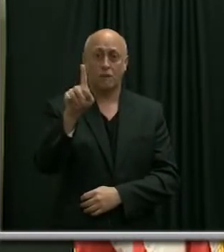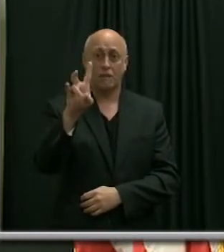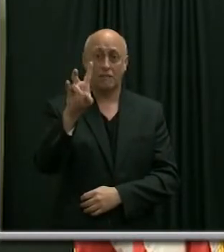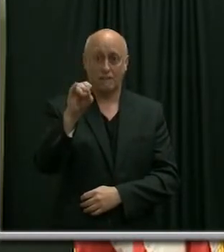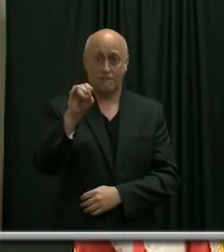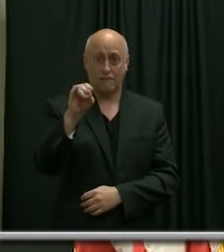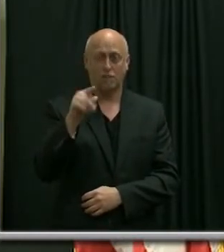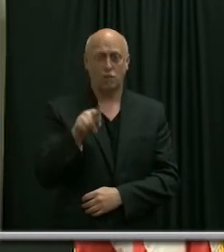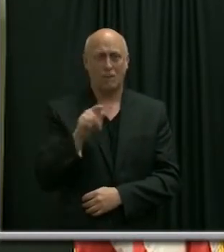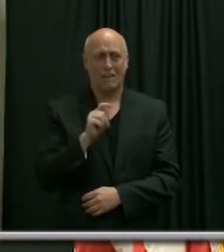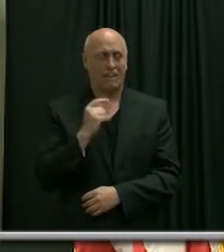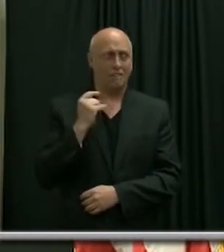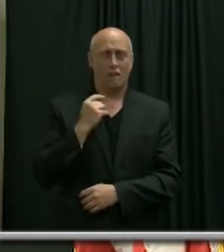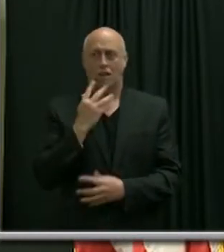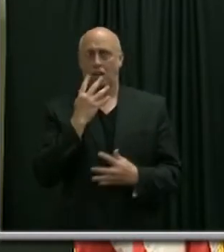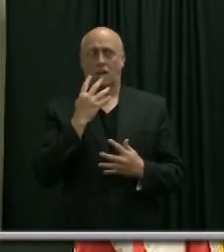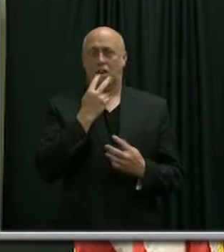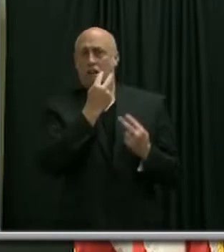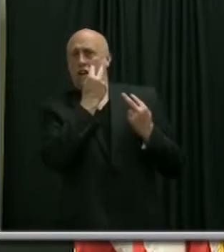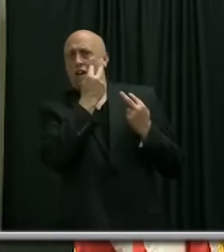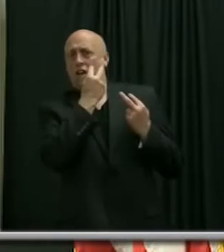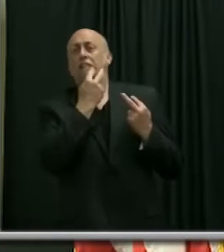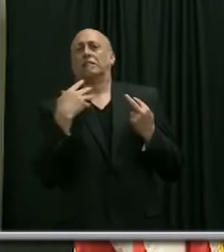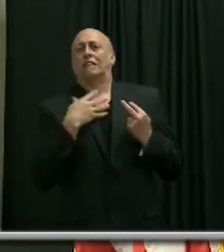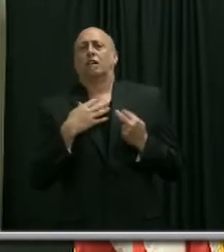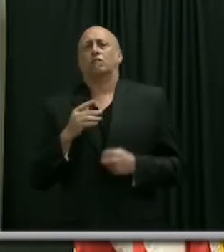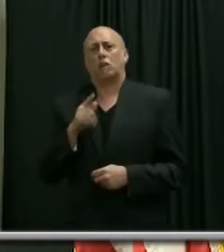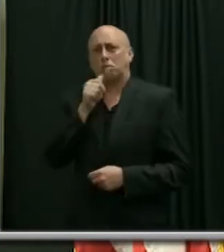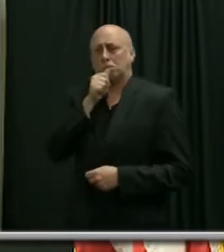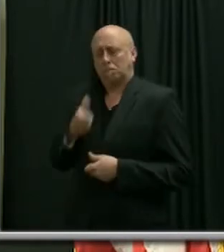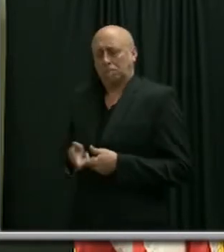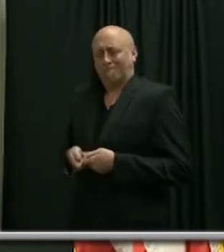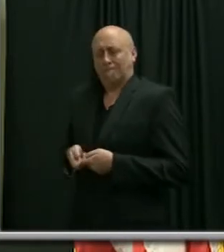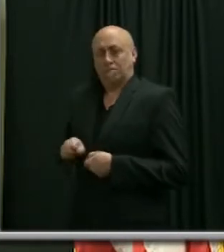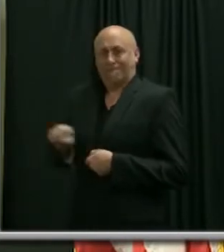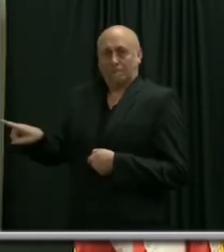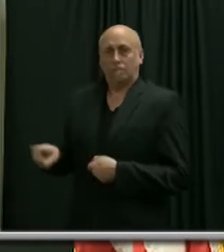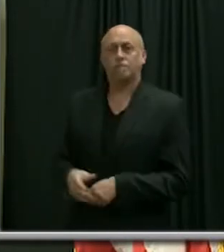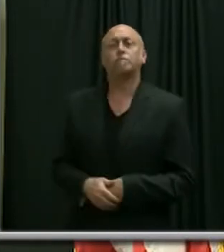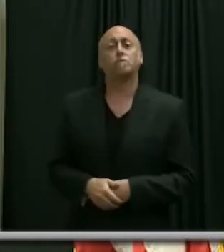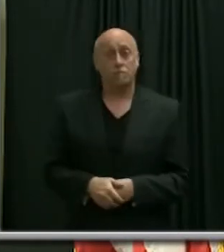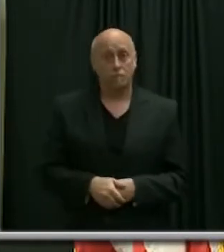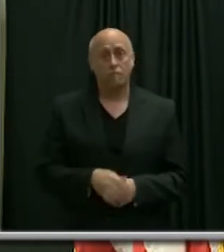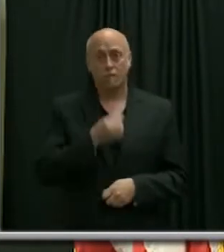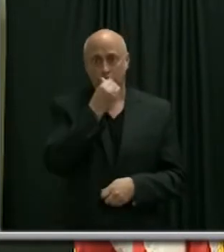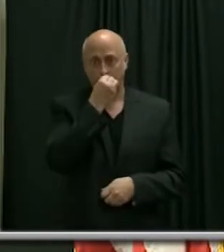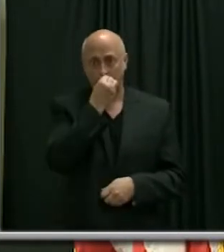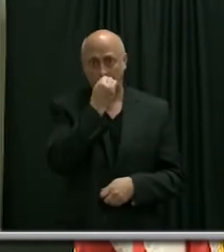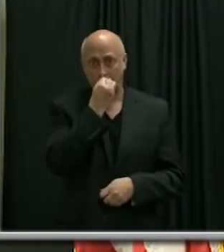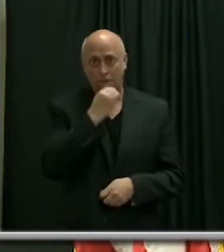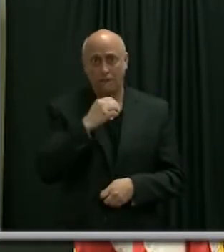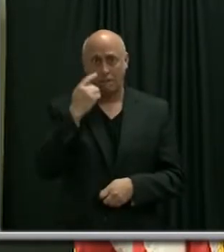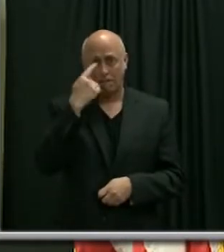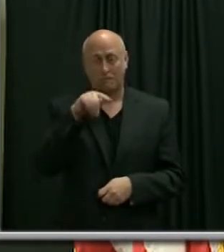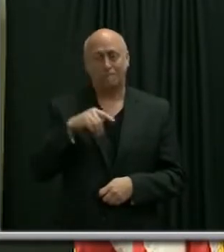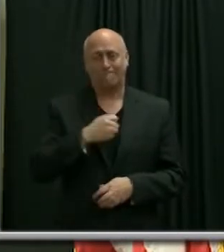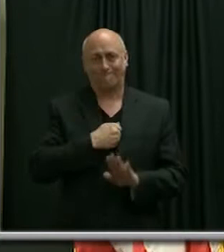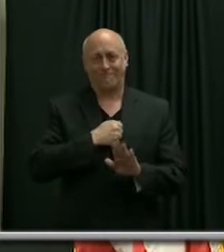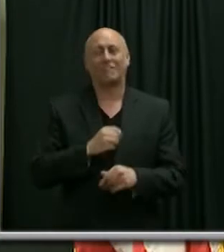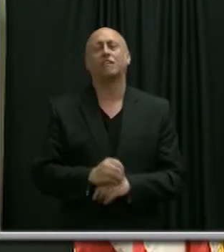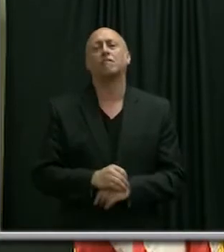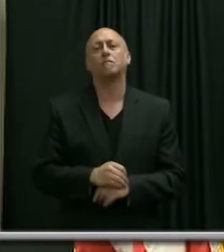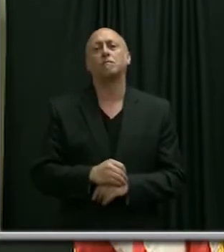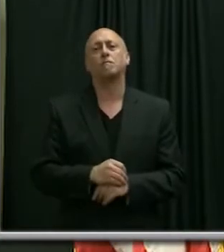615-983-5170. If you just want information about resources that exist in this community for domestic violence victims, you